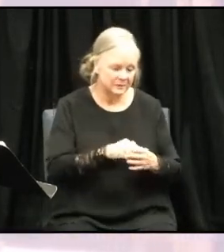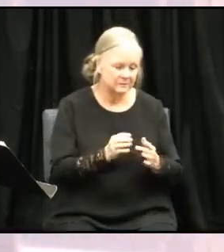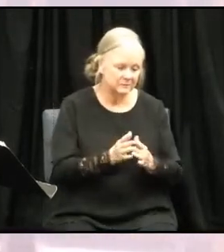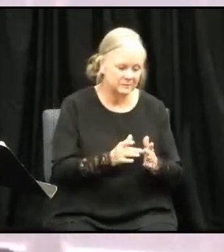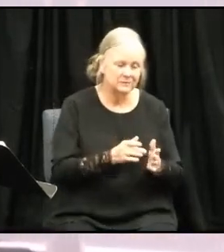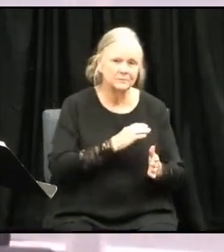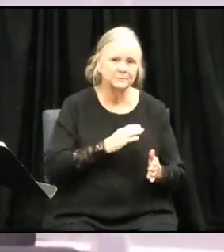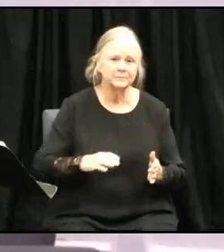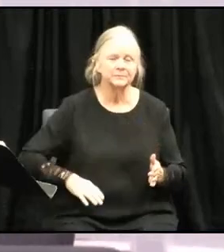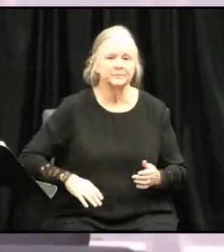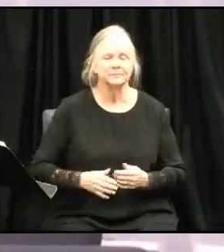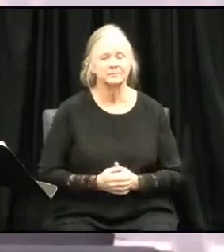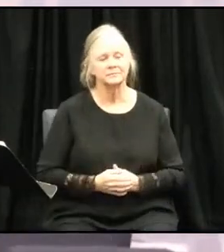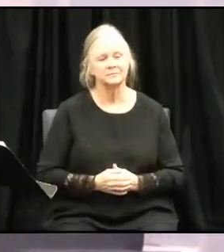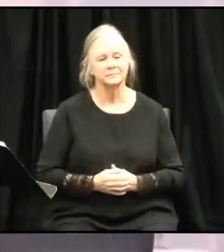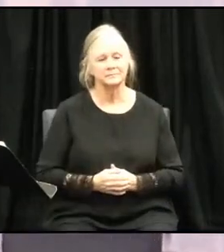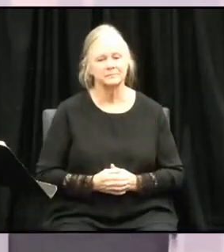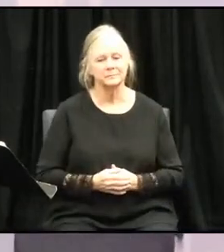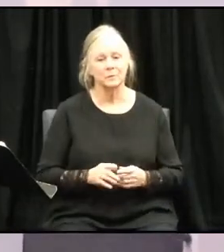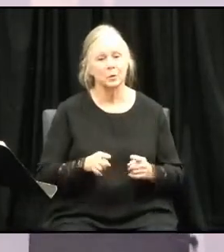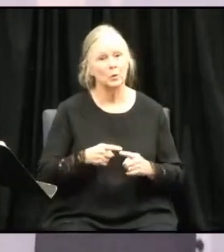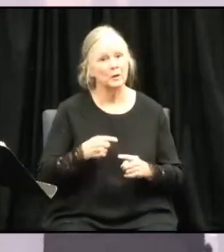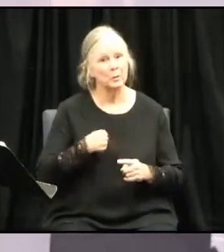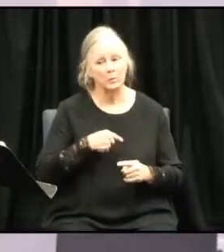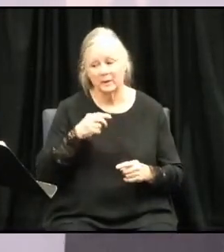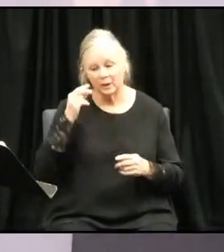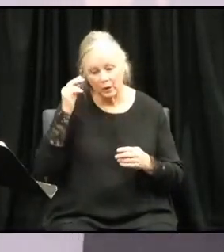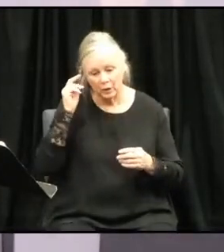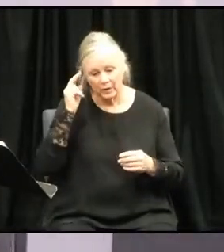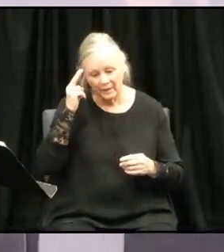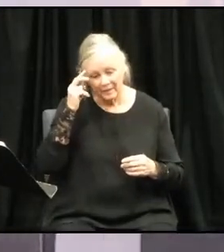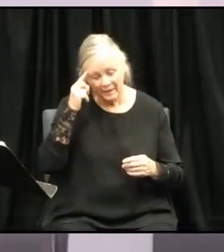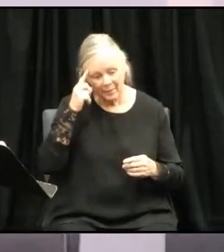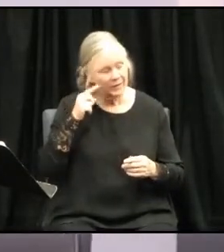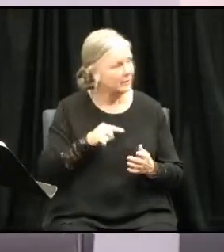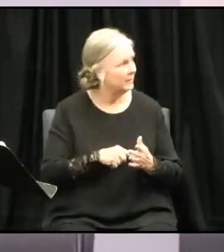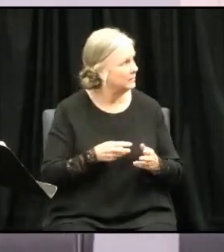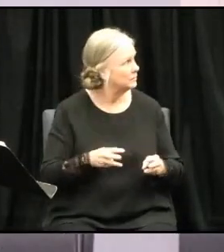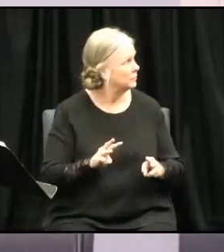And so, when we look at it and think about it this way,